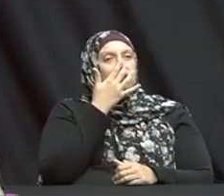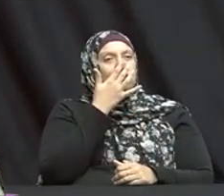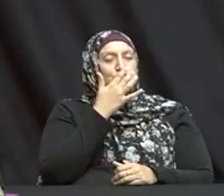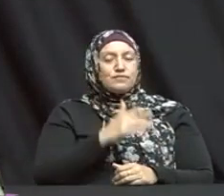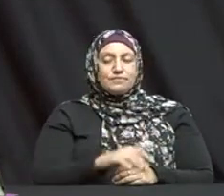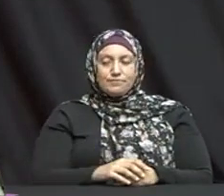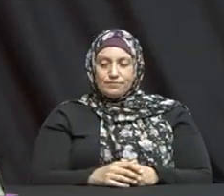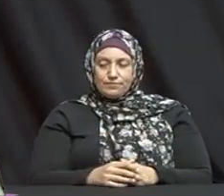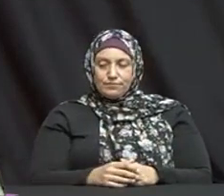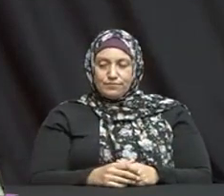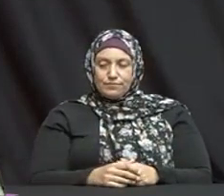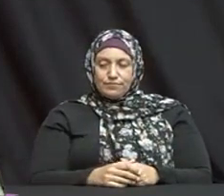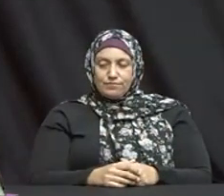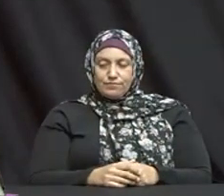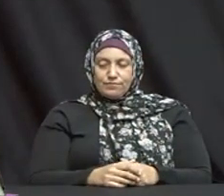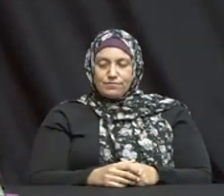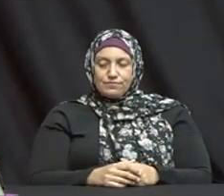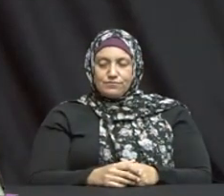the heir is a minor,